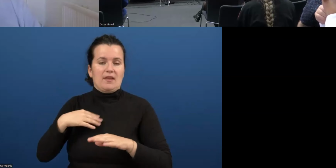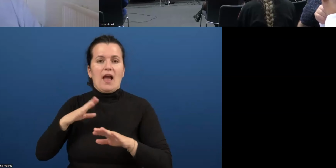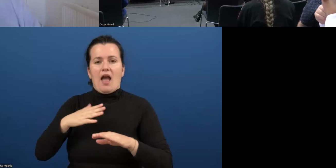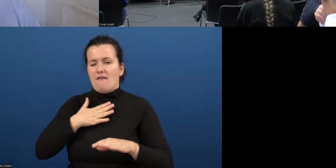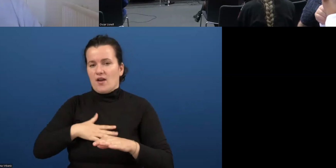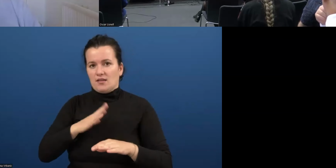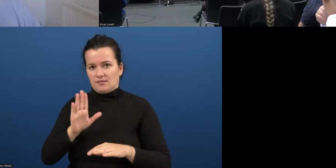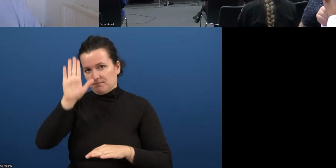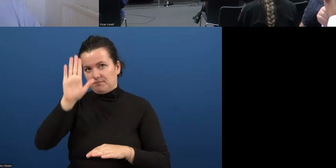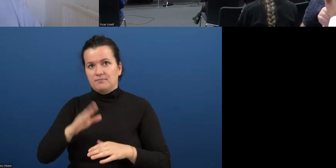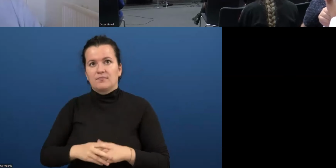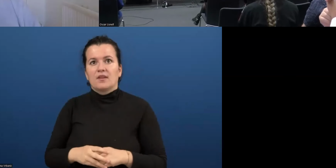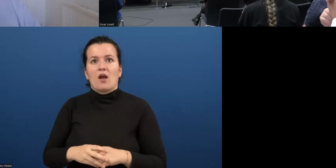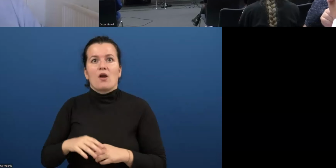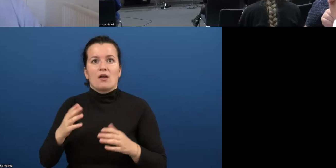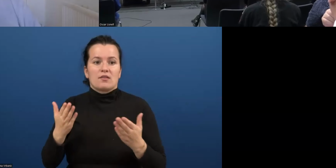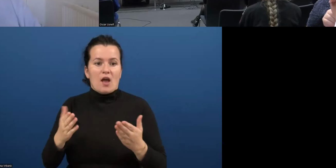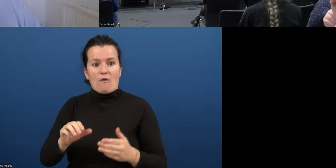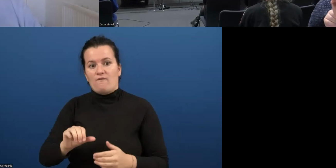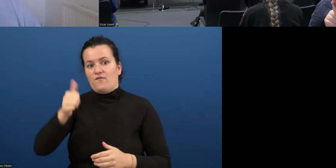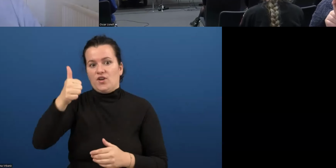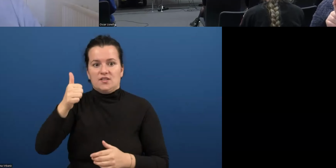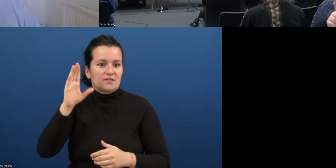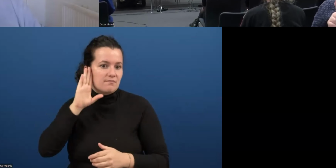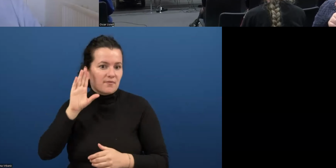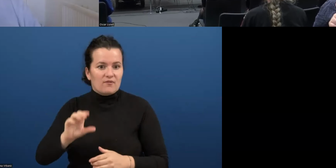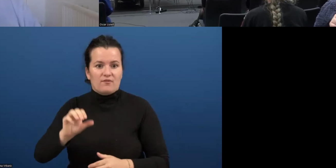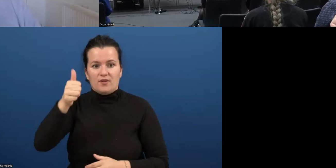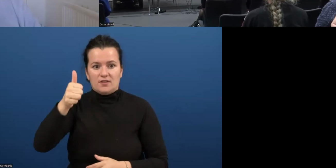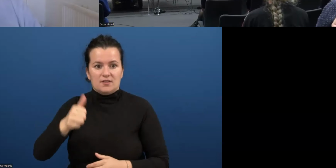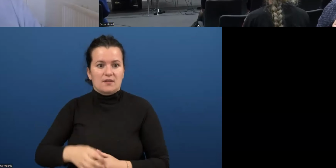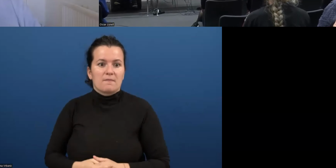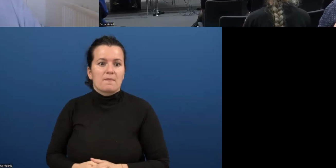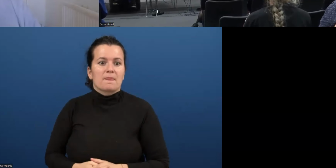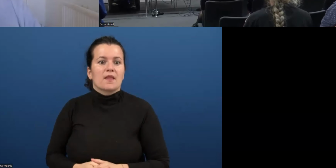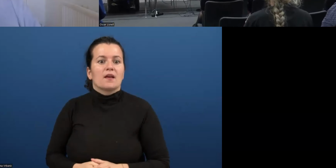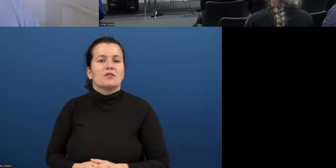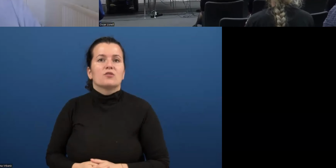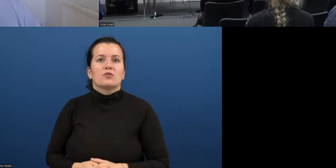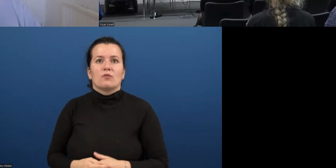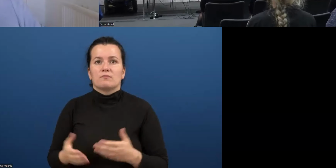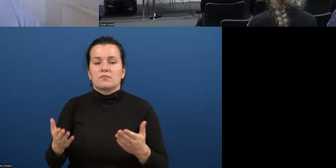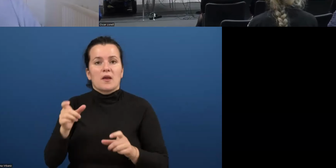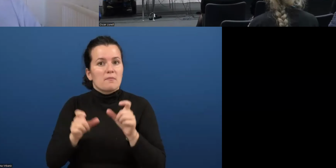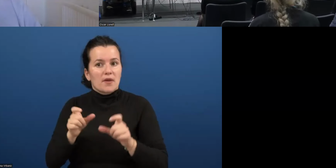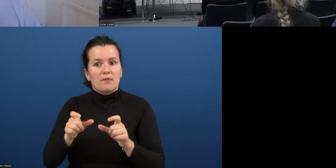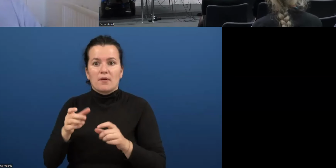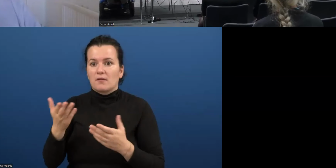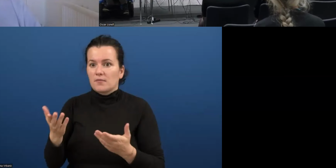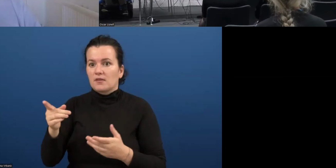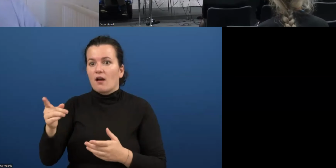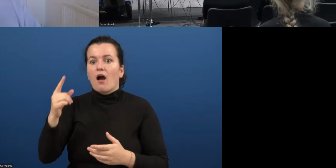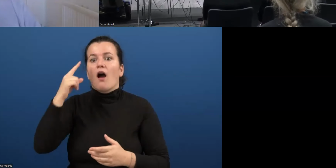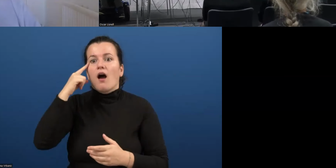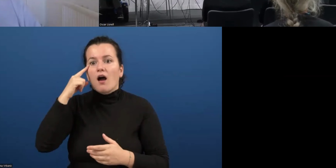are discovering. So it's a process of discovery, and what you're hearing is people finding things that they want, and then losing them, and finding them